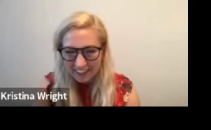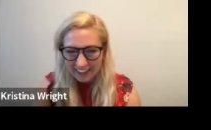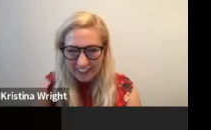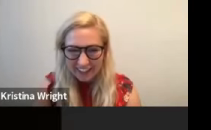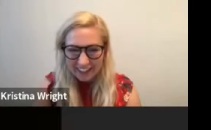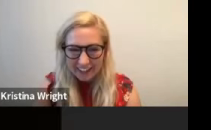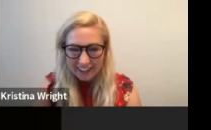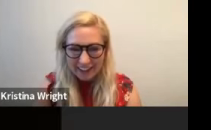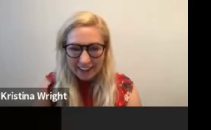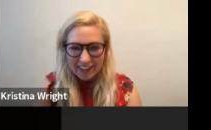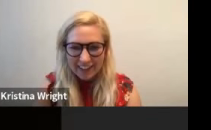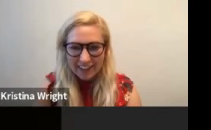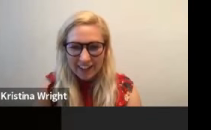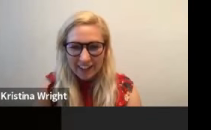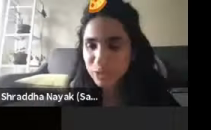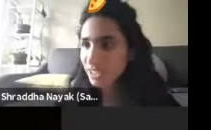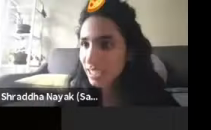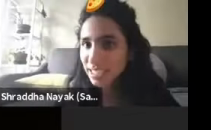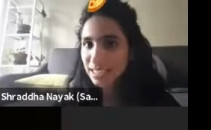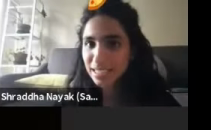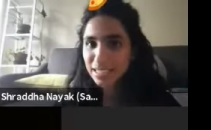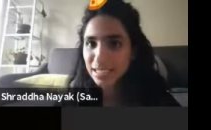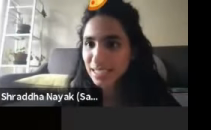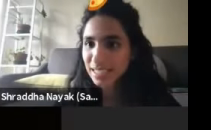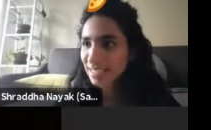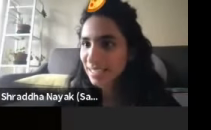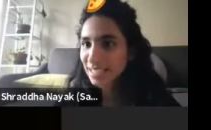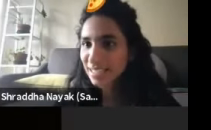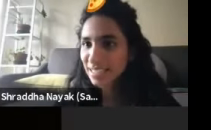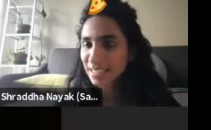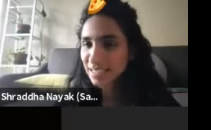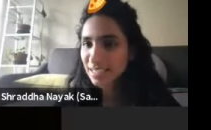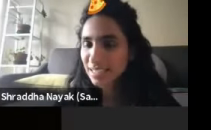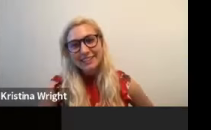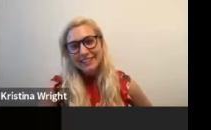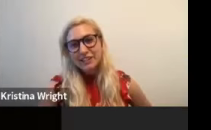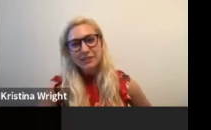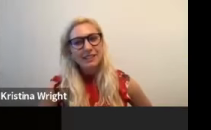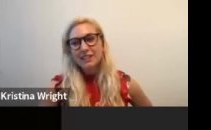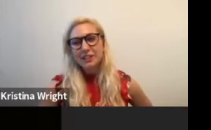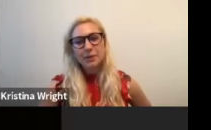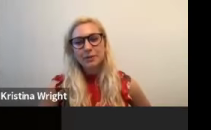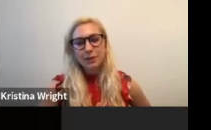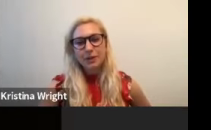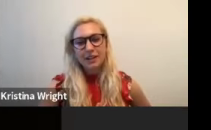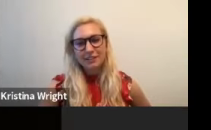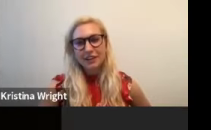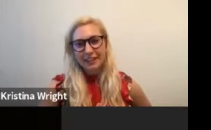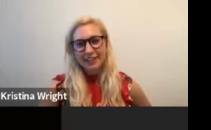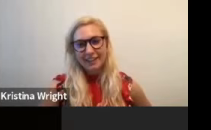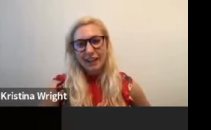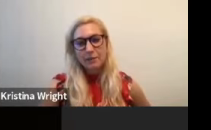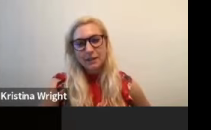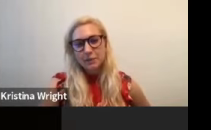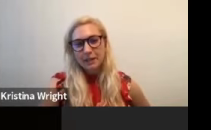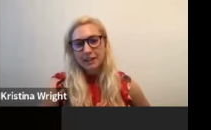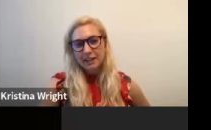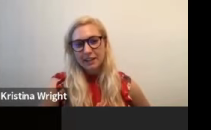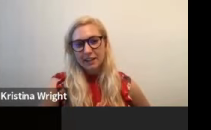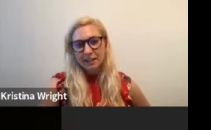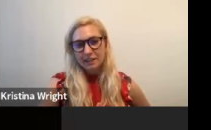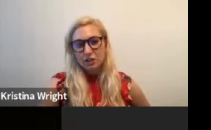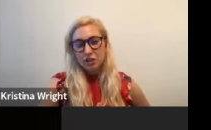Wait. You guys able to see it? Okay, you know what? Actually, I see it too. Deeksha, you were on target. I mean, it would